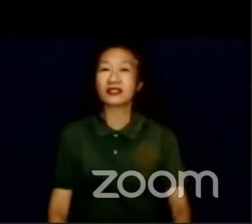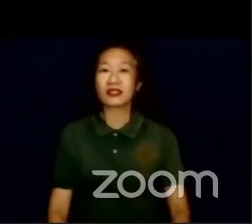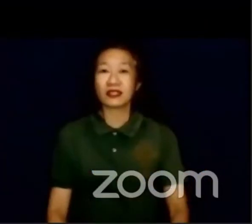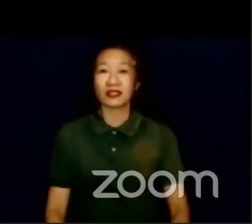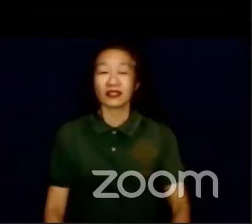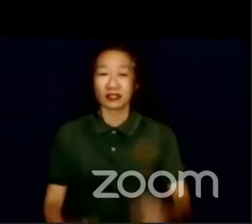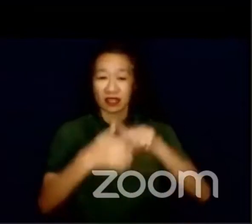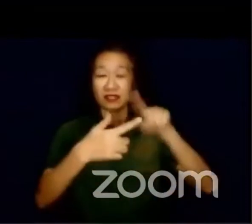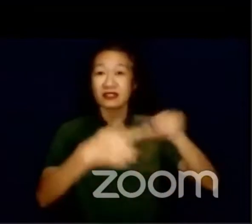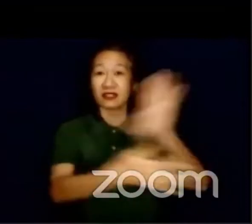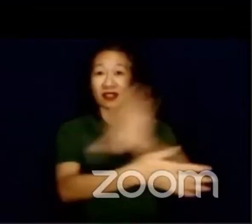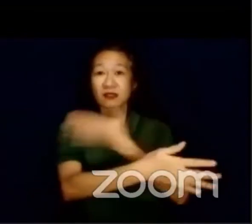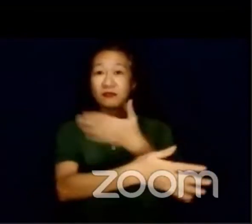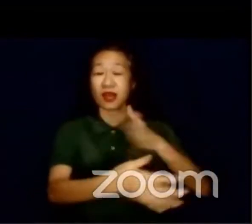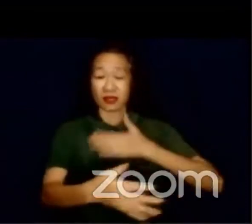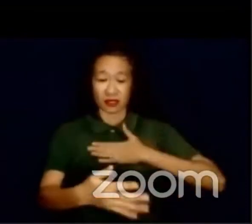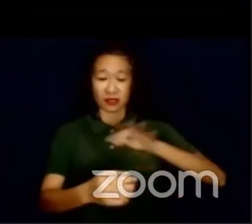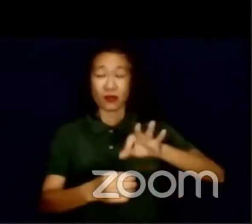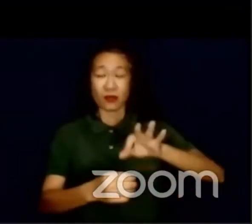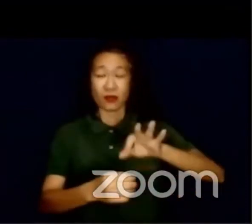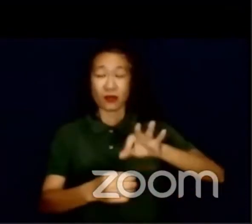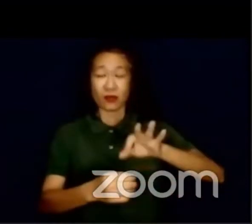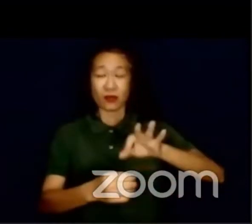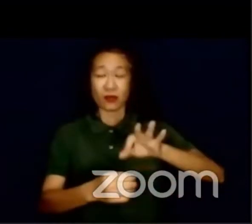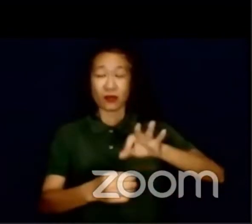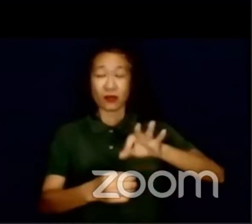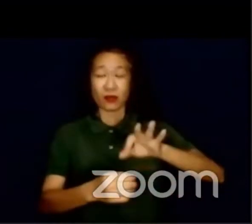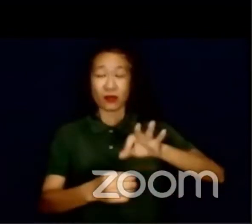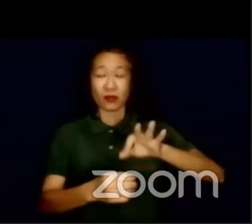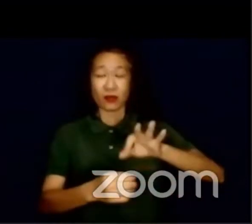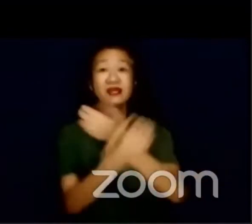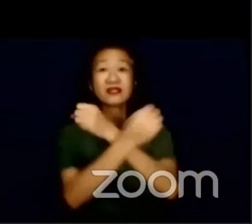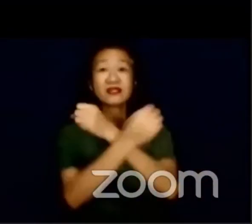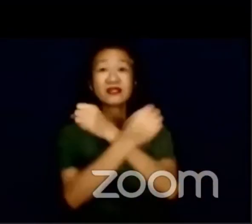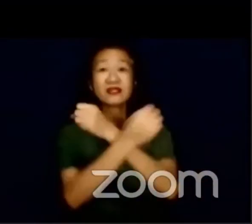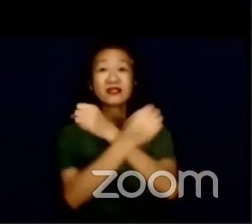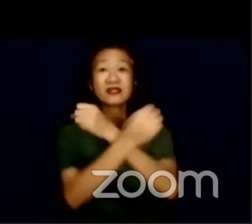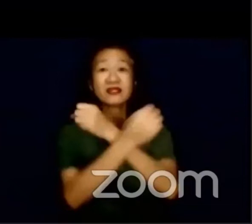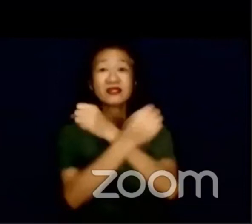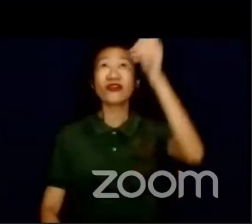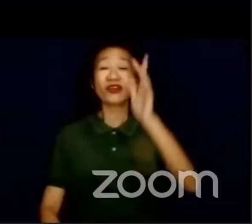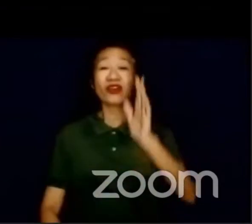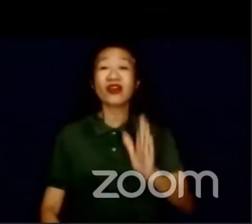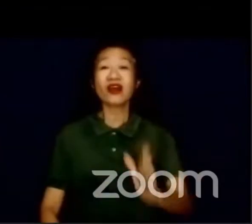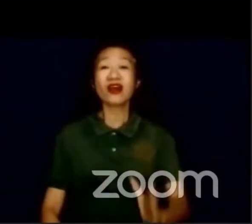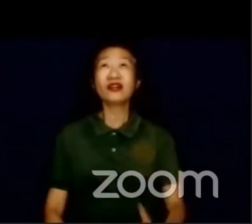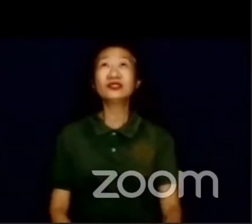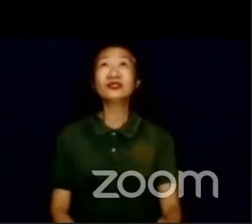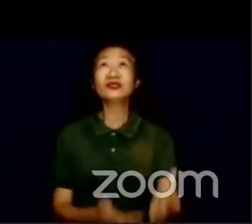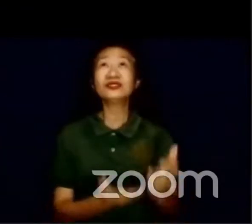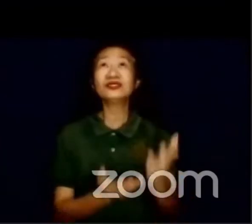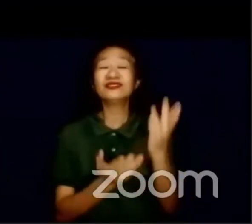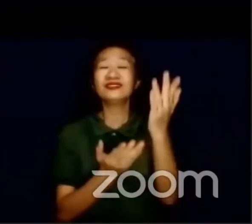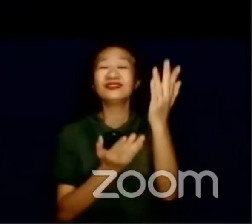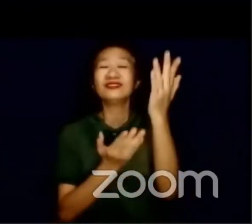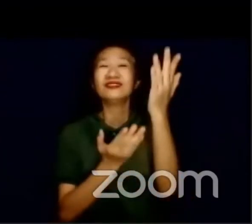displayed. Then sings my soul, my Savior